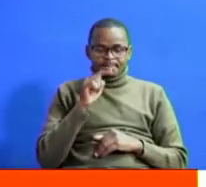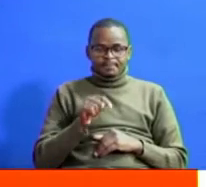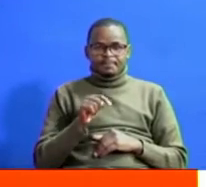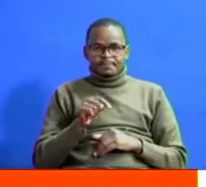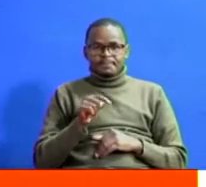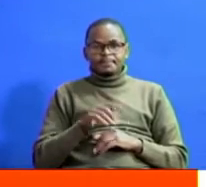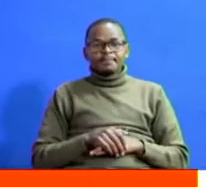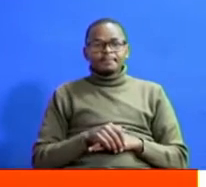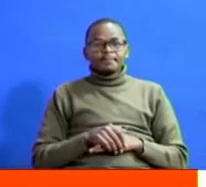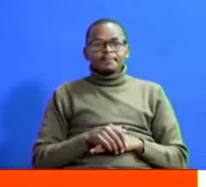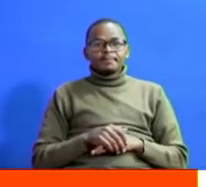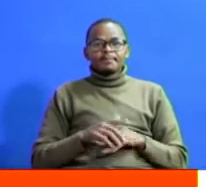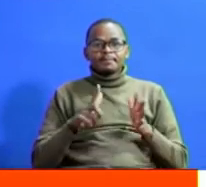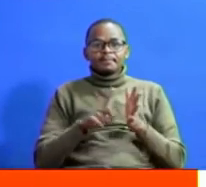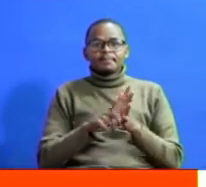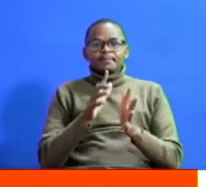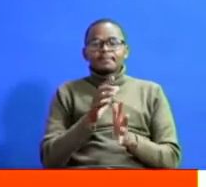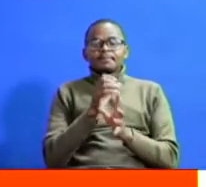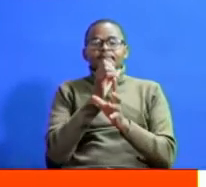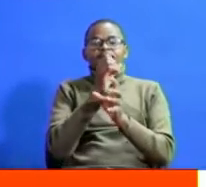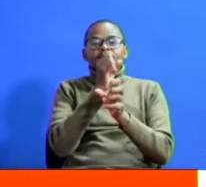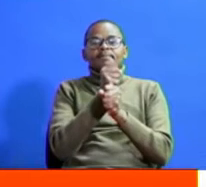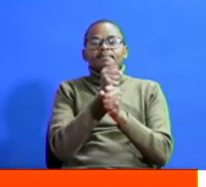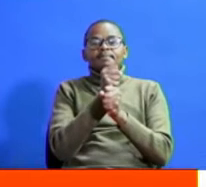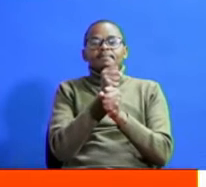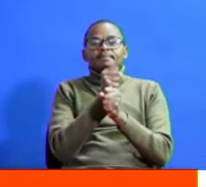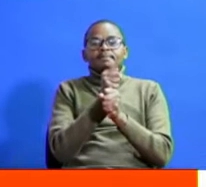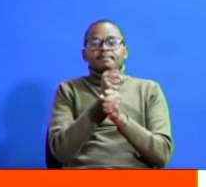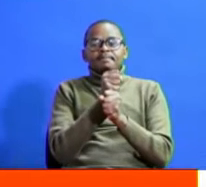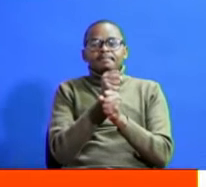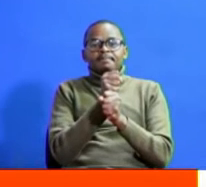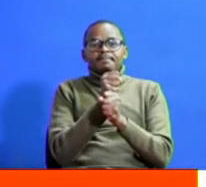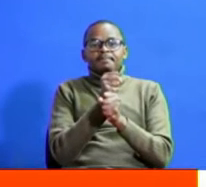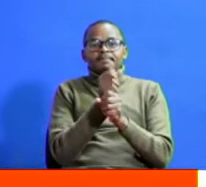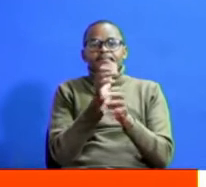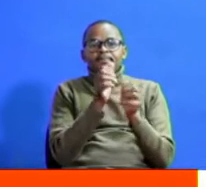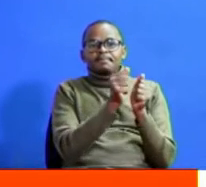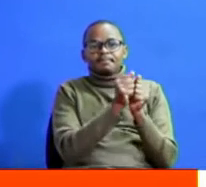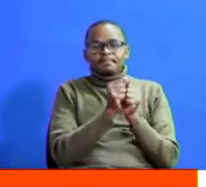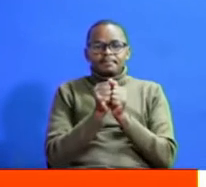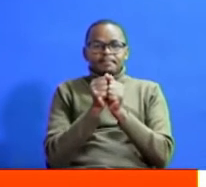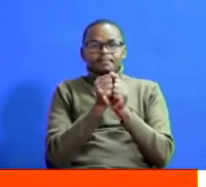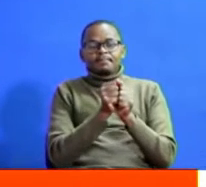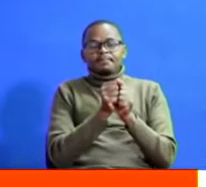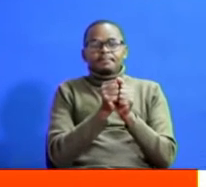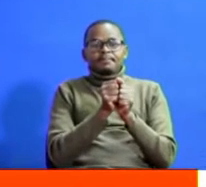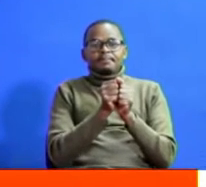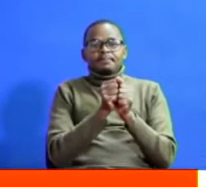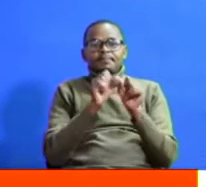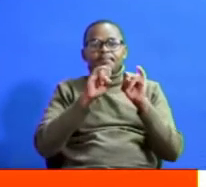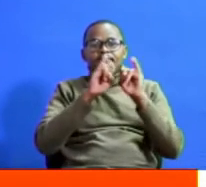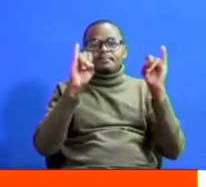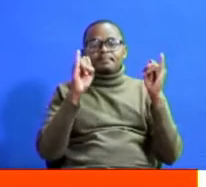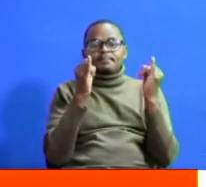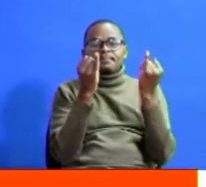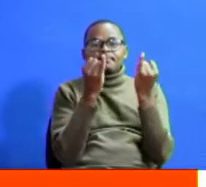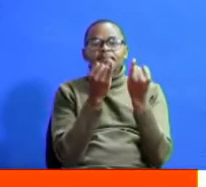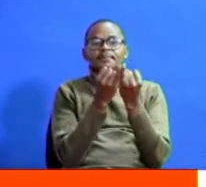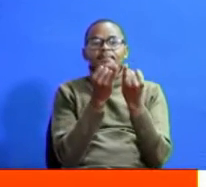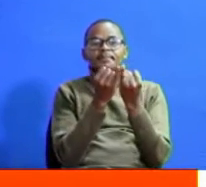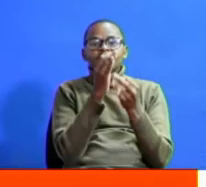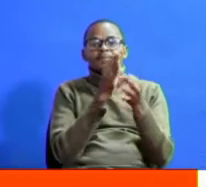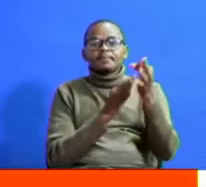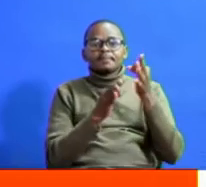the Law Society, together with the International